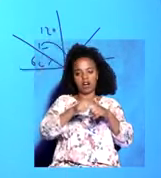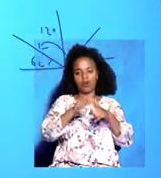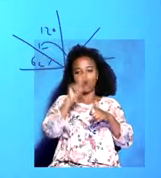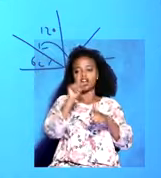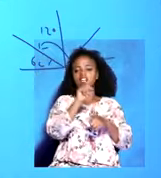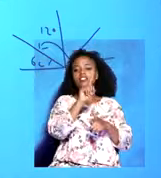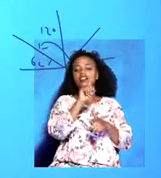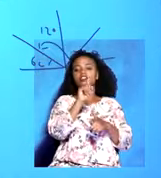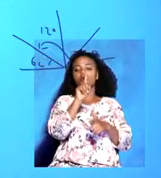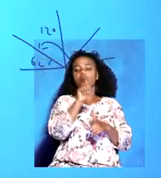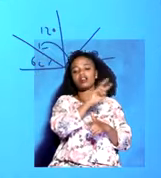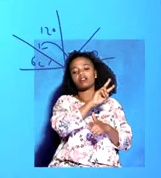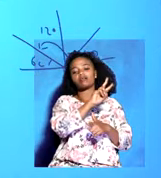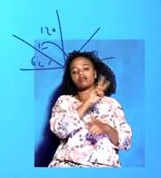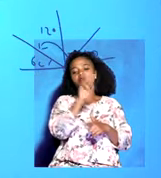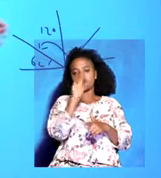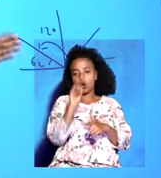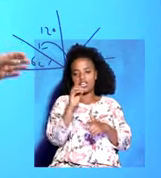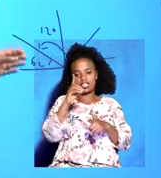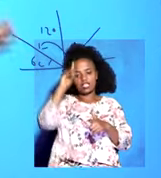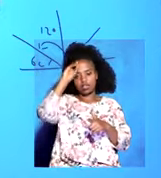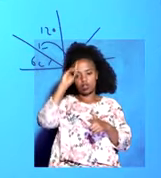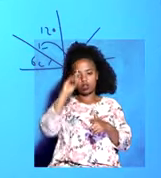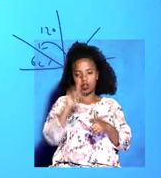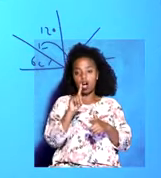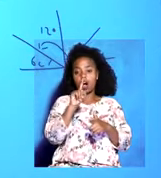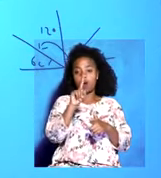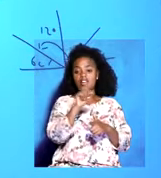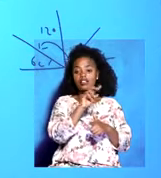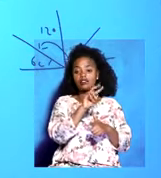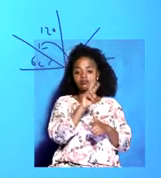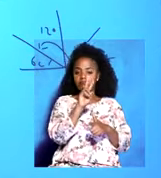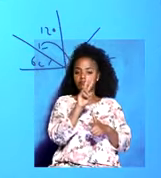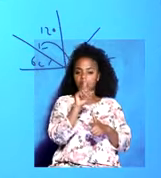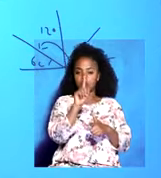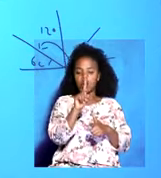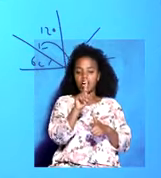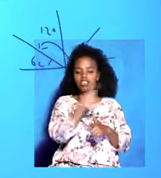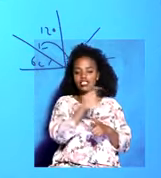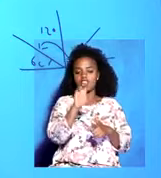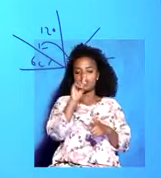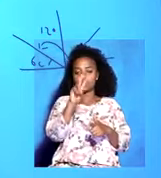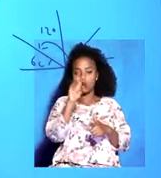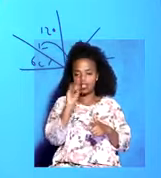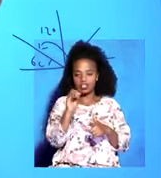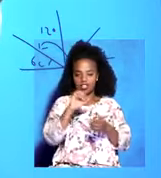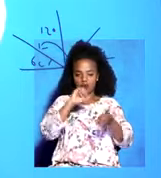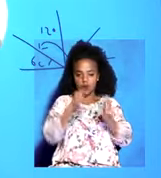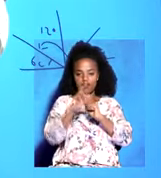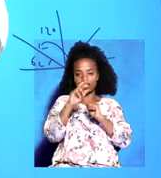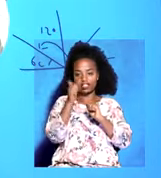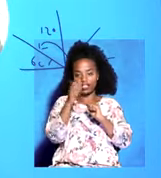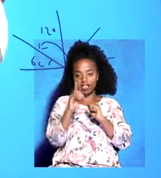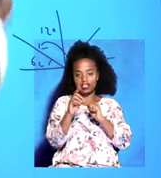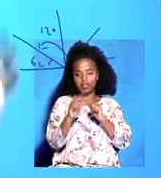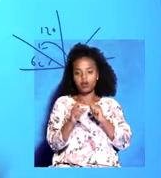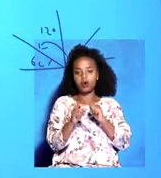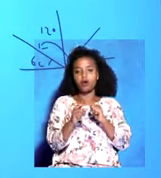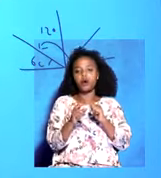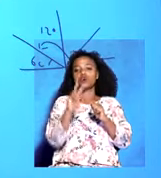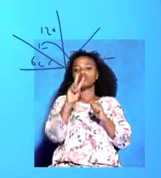degree. So when you convert 120 into radian, you will have 2 pi over 3. So we have